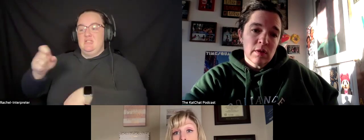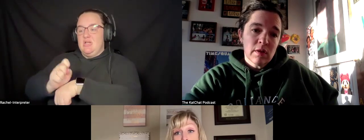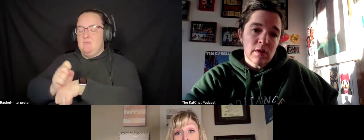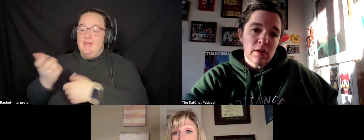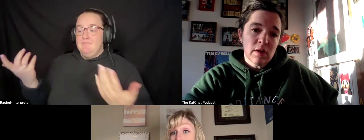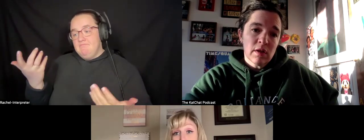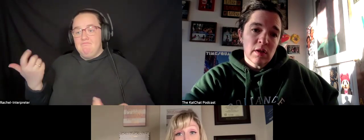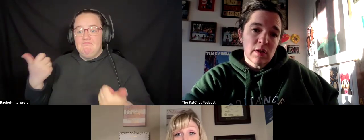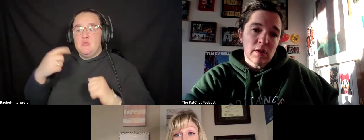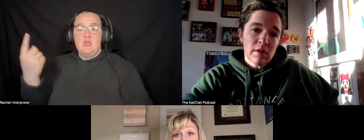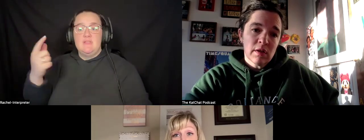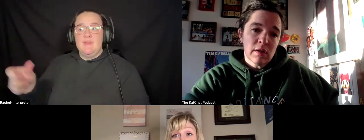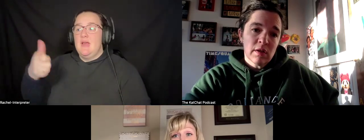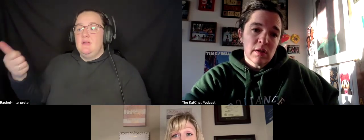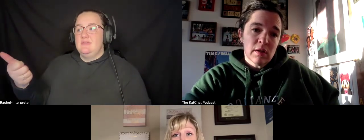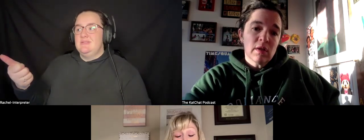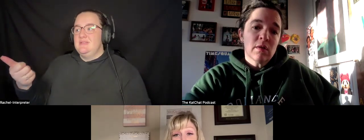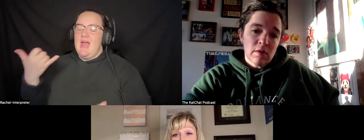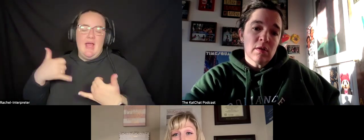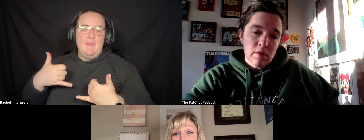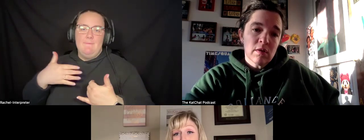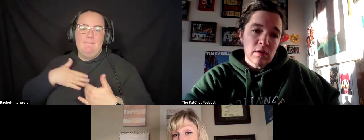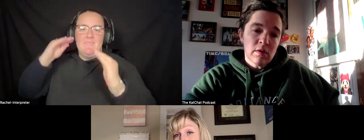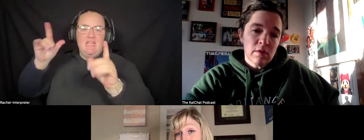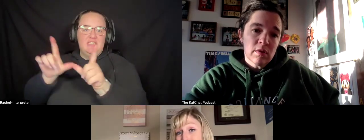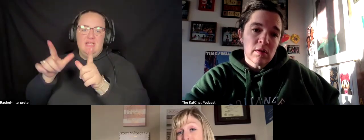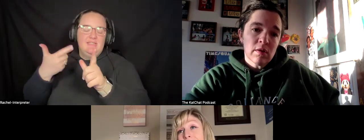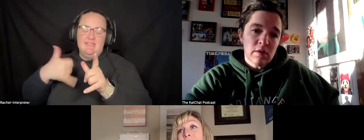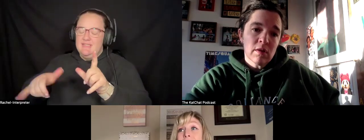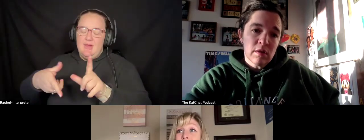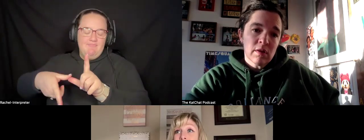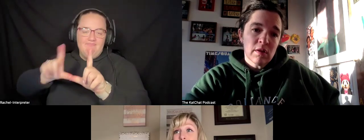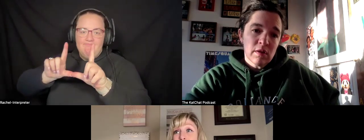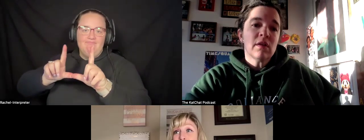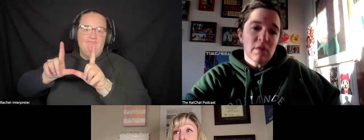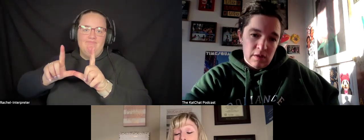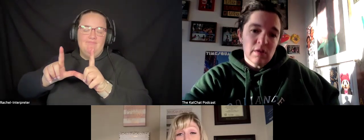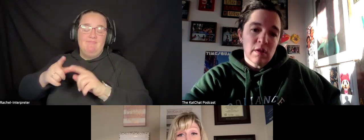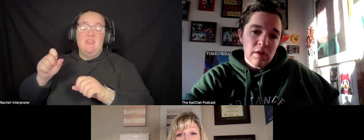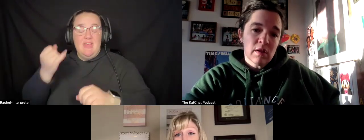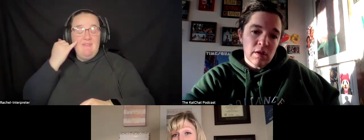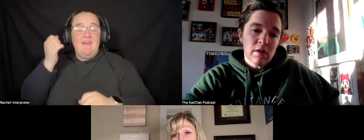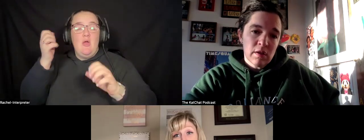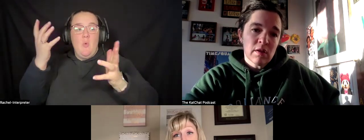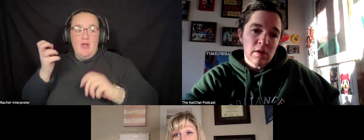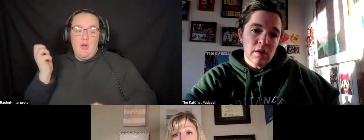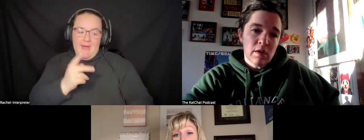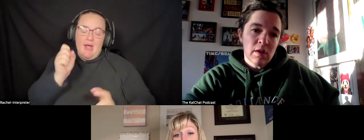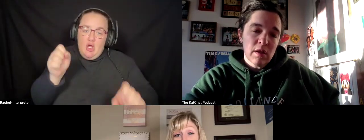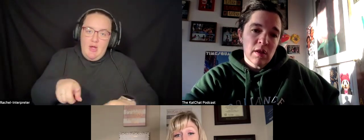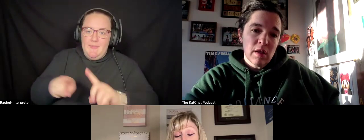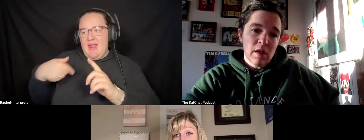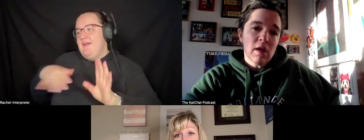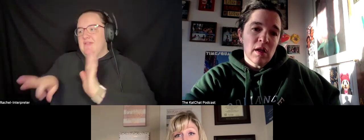go try something else. I always still renew my teaching license. So if I wanted to go back and do that, I could. But I found an incredible company